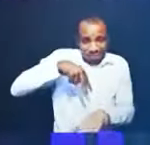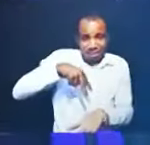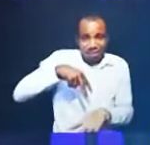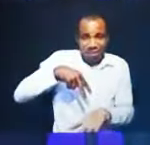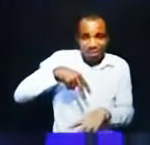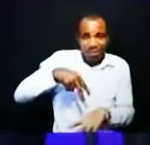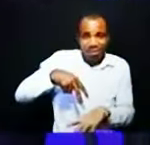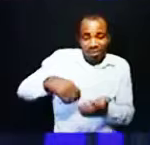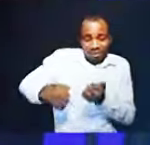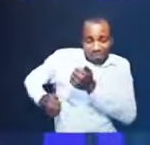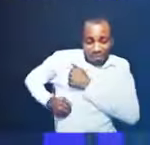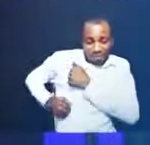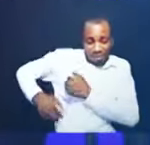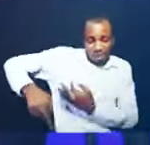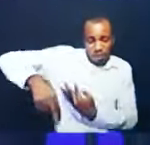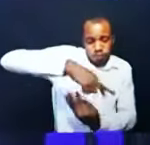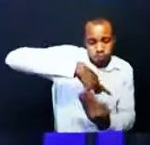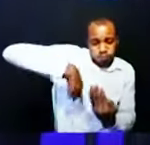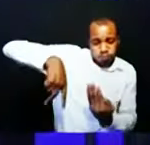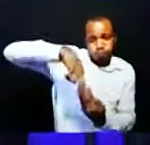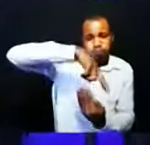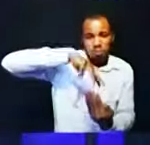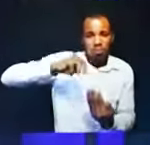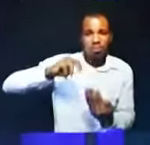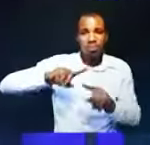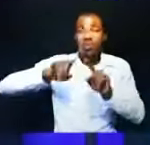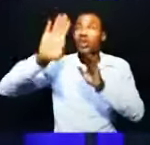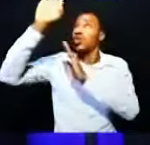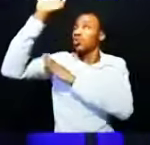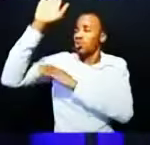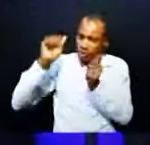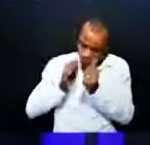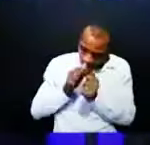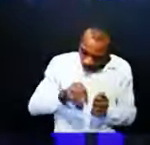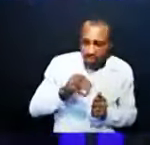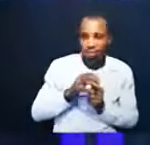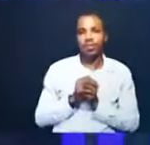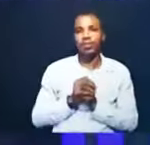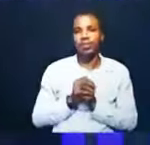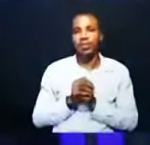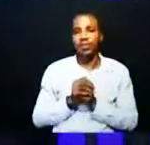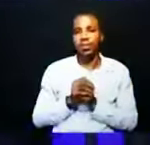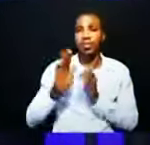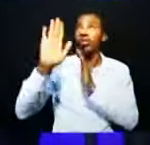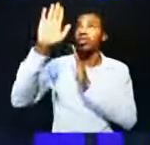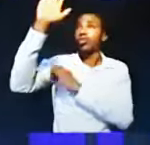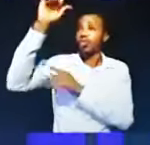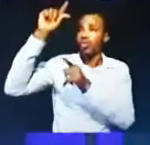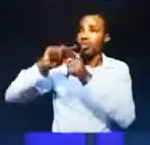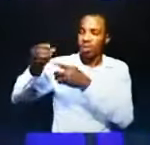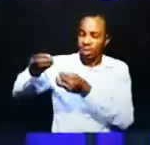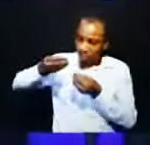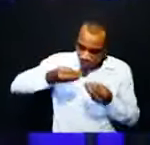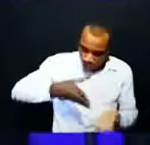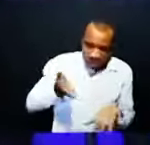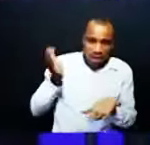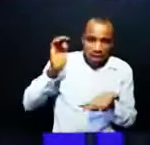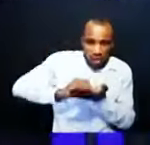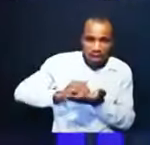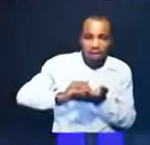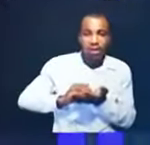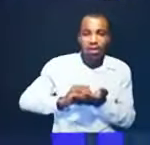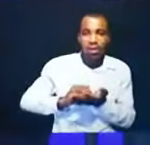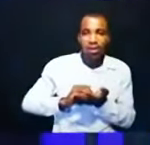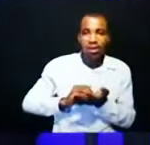de odafiase a oje ne hu bia anyiye. But God was with him. Nanso na urade kan. So the word of God came to him. The urade asem ba no wonu. You